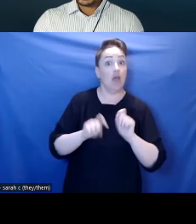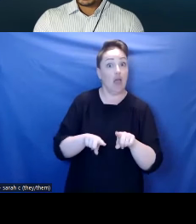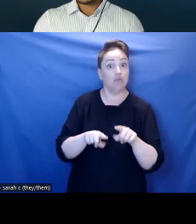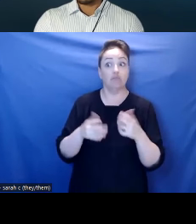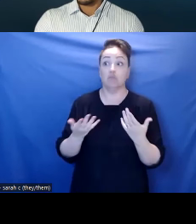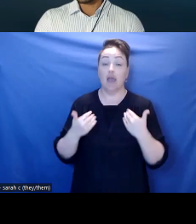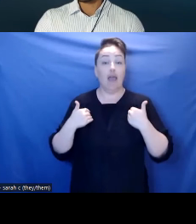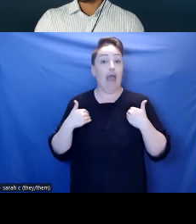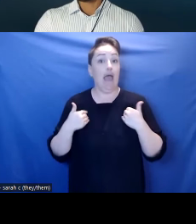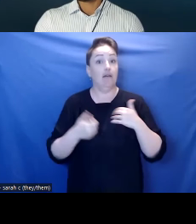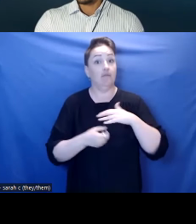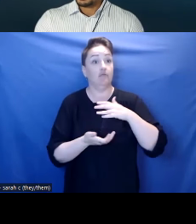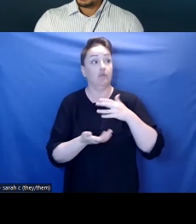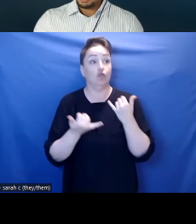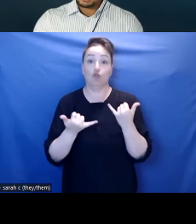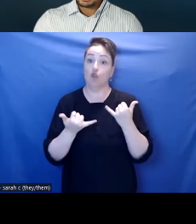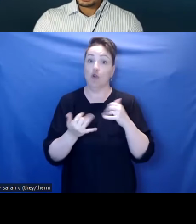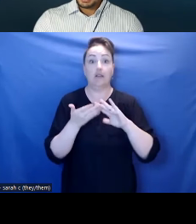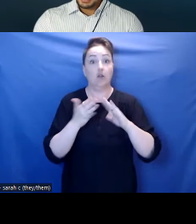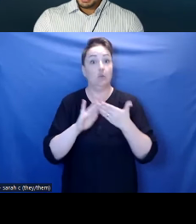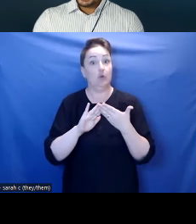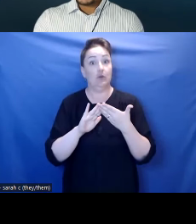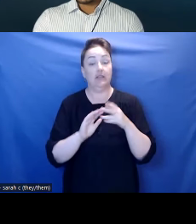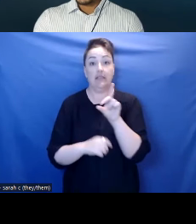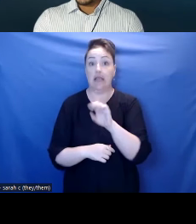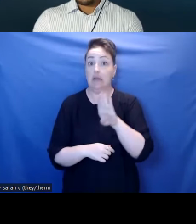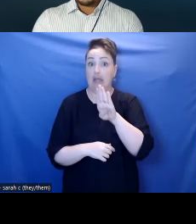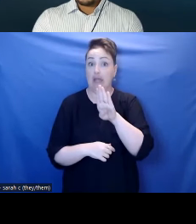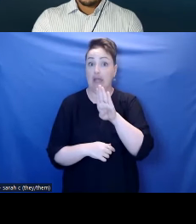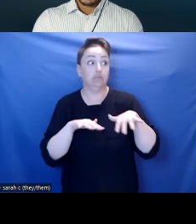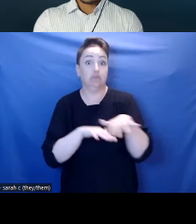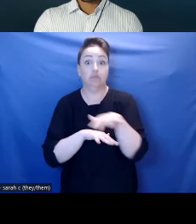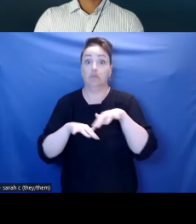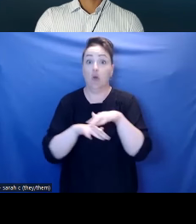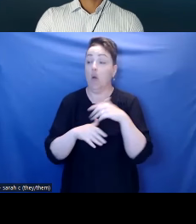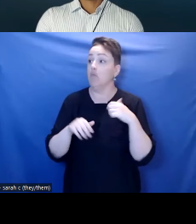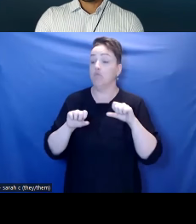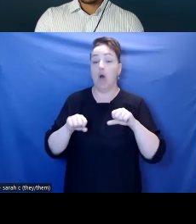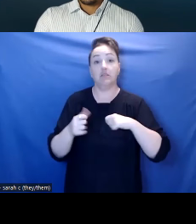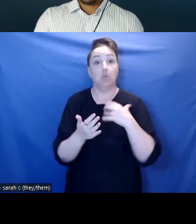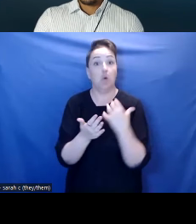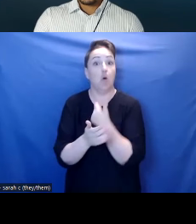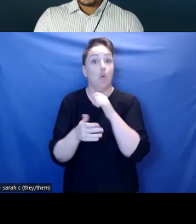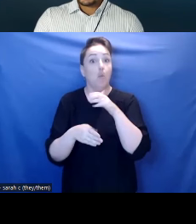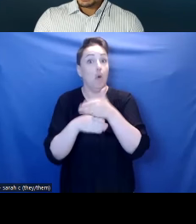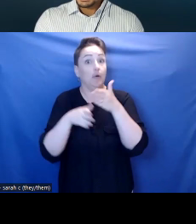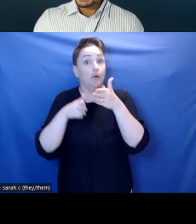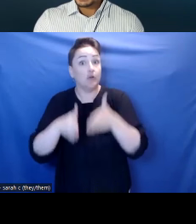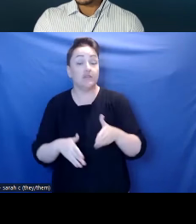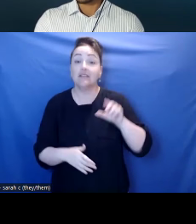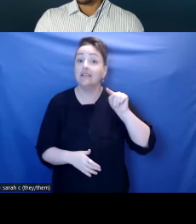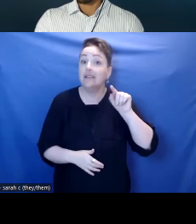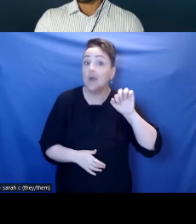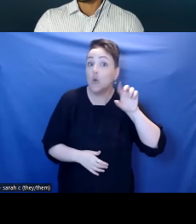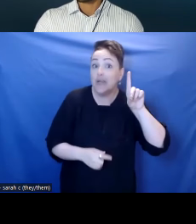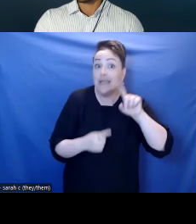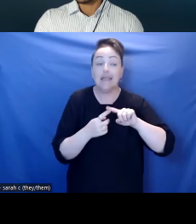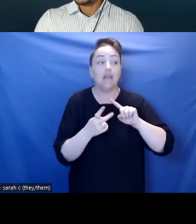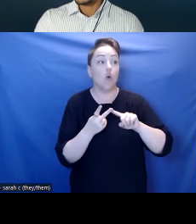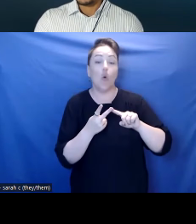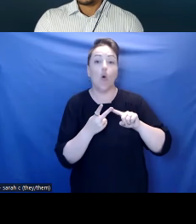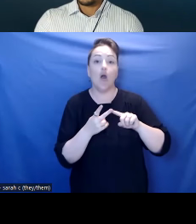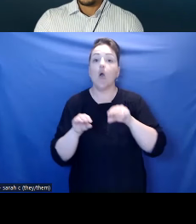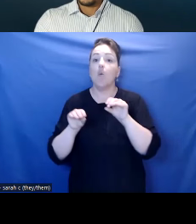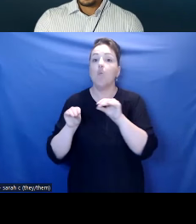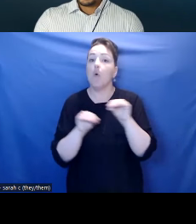opportunity sites to market to potential development partners? Is there, for example, a TOD or affordable housing incentive to complement